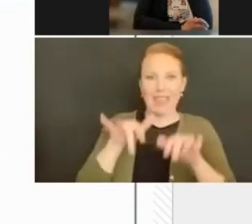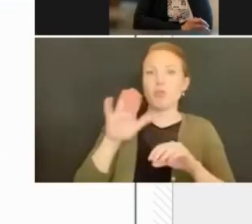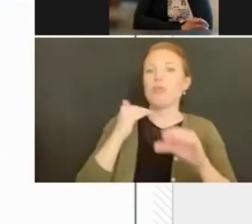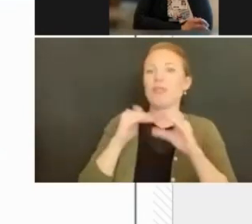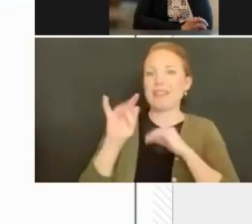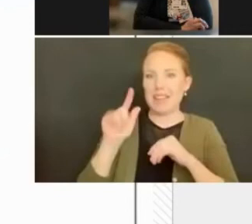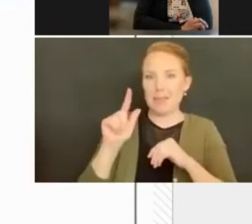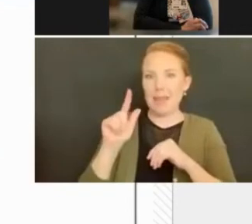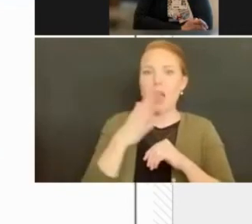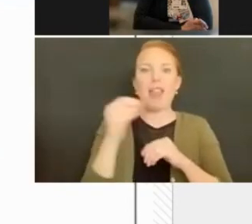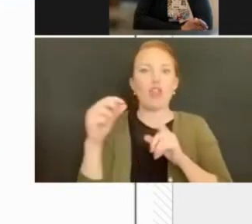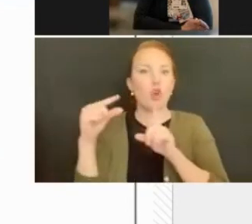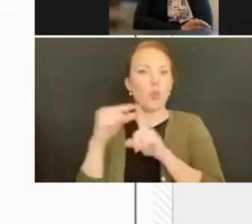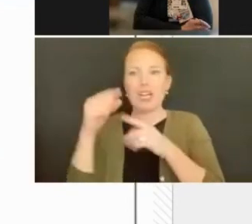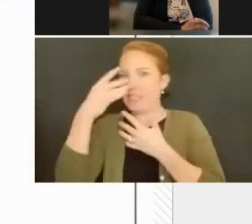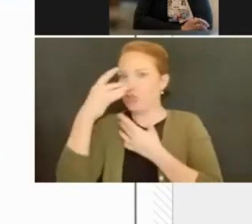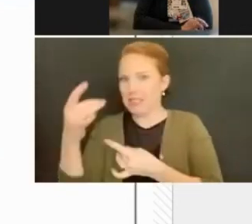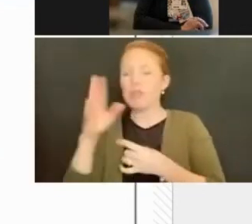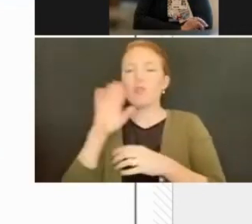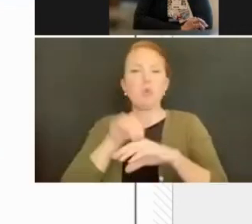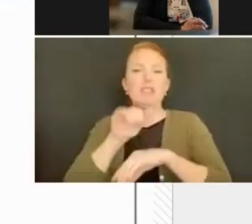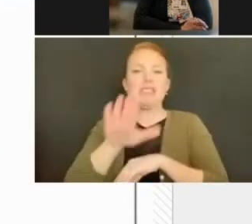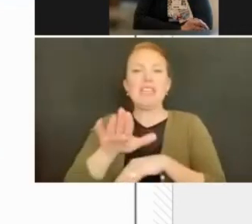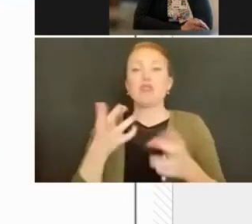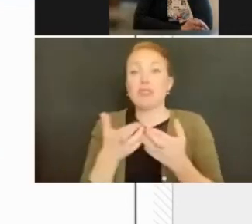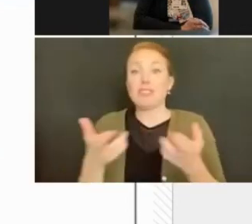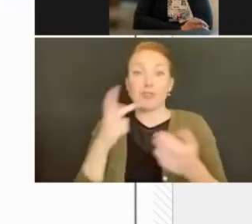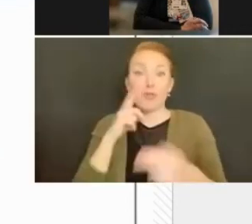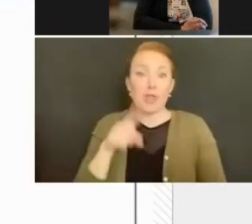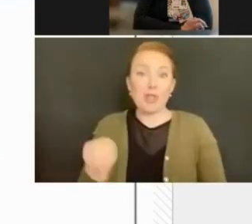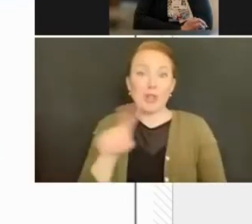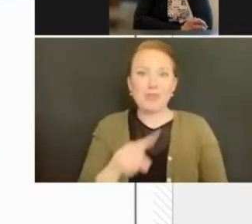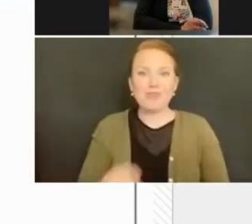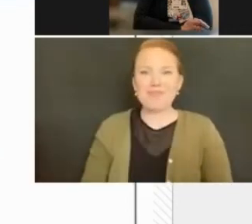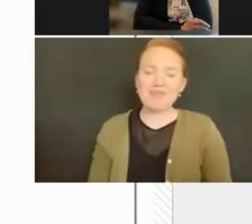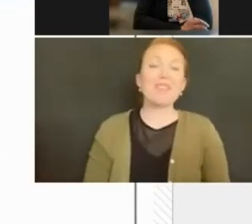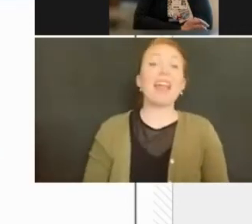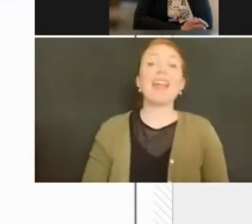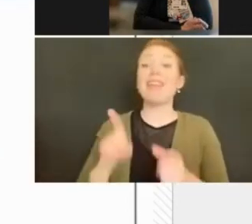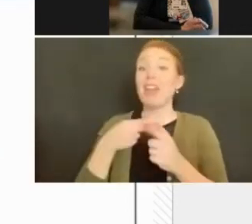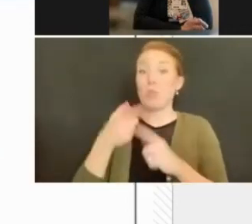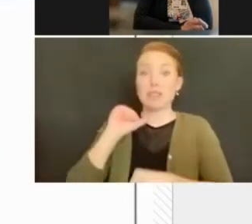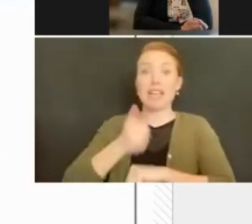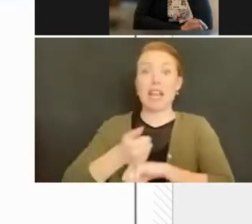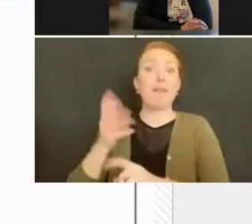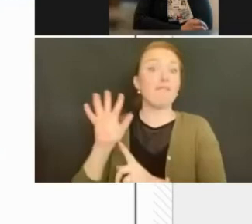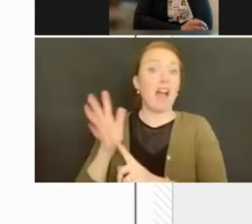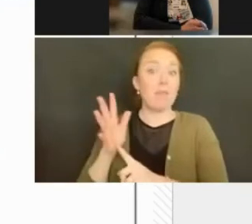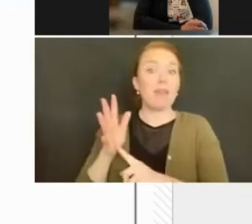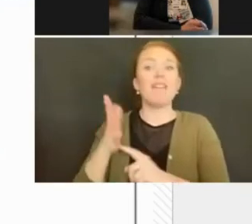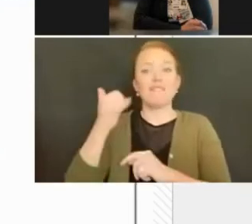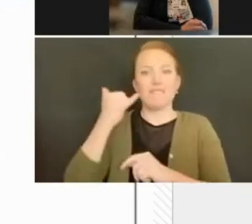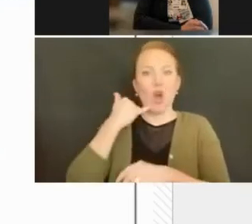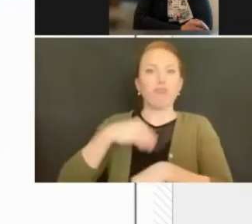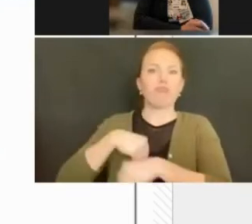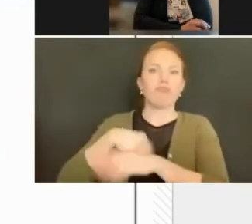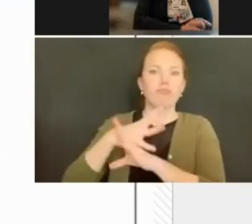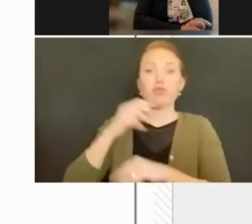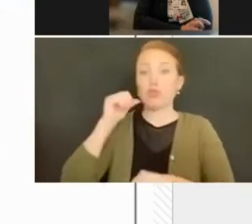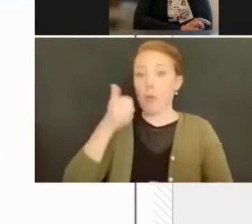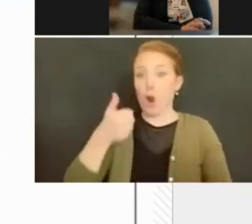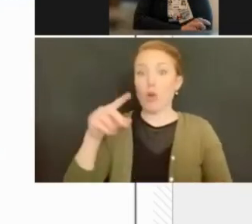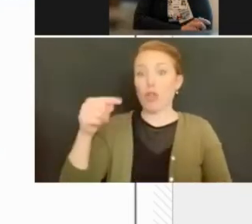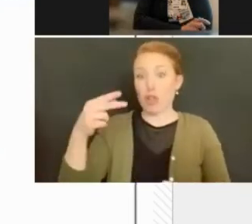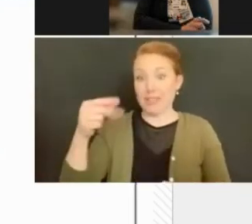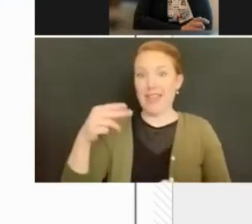you these resources. What we love to do, if you're new to our community, is a 5-minute phone call on Thursday, tomorrow, to say hello, walk you